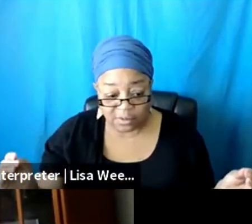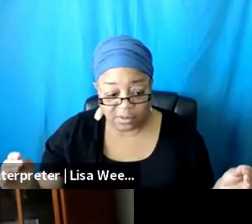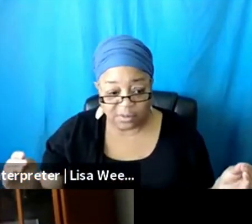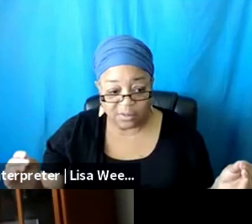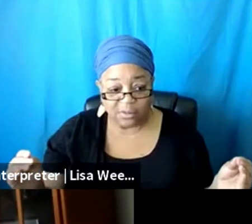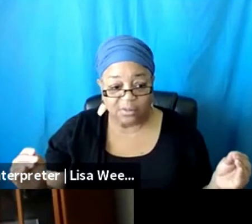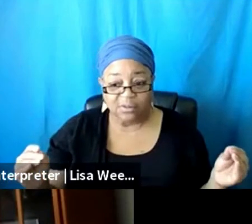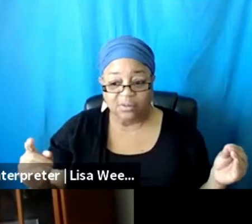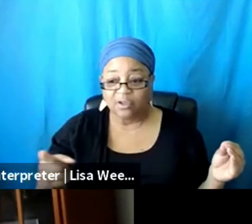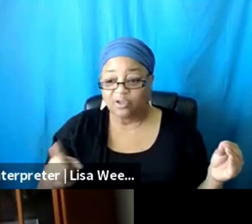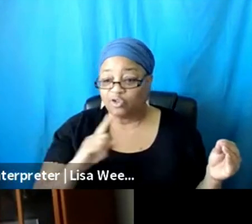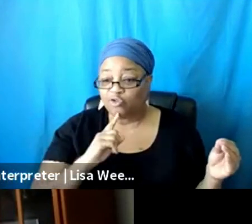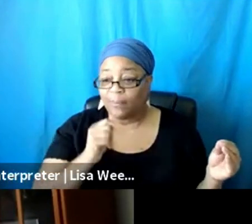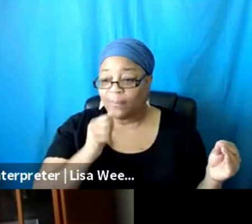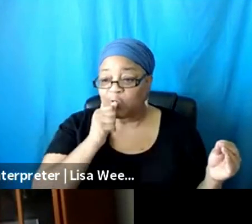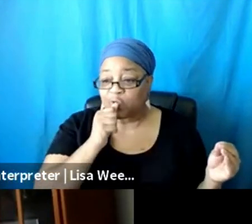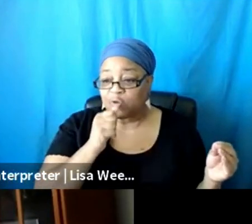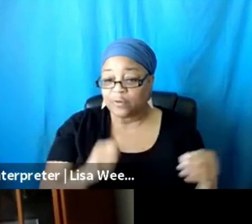You're on mute.